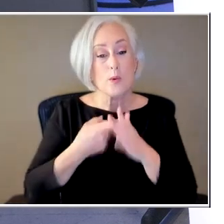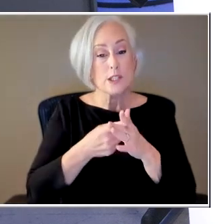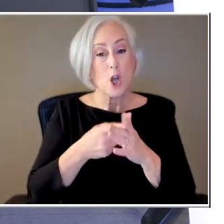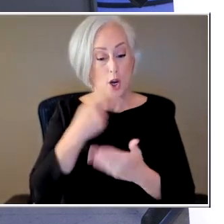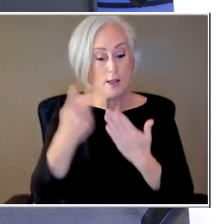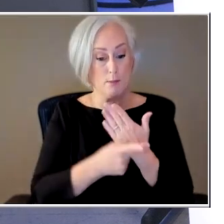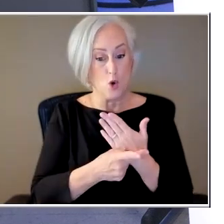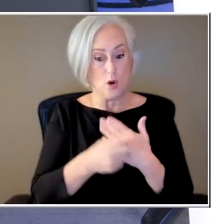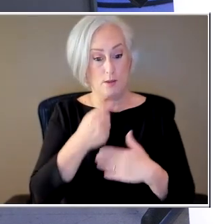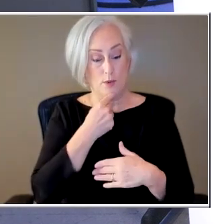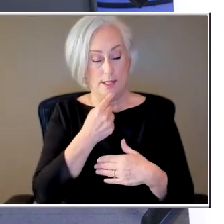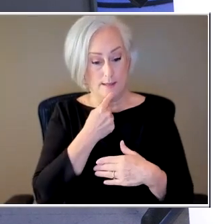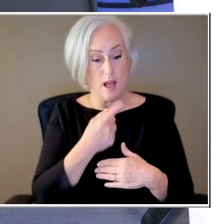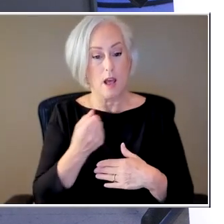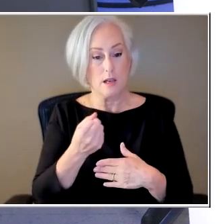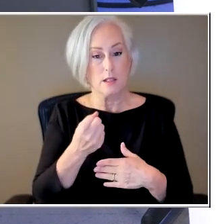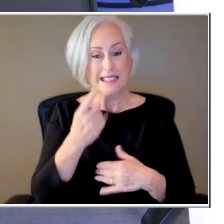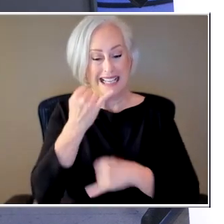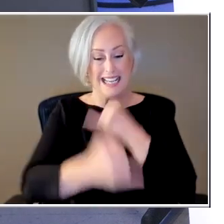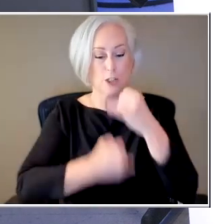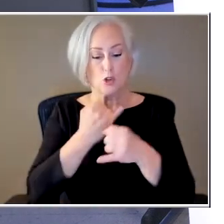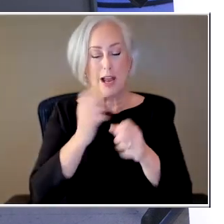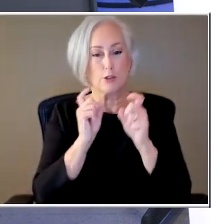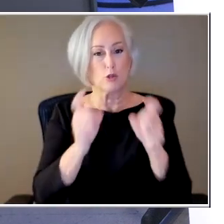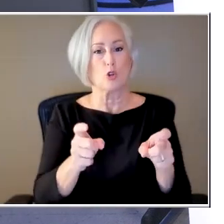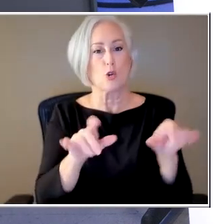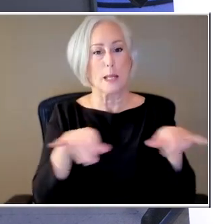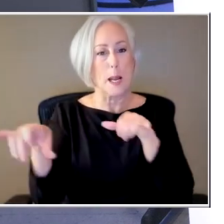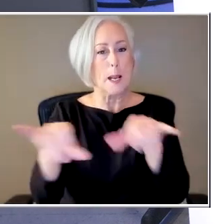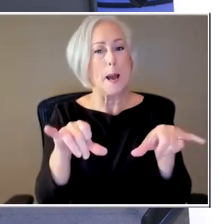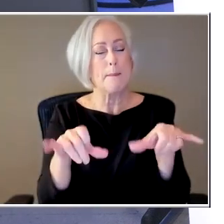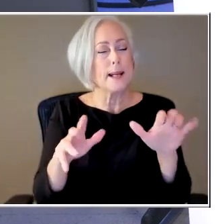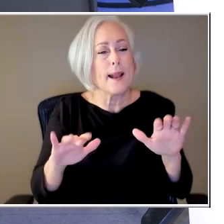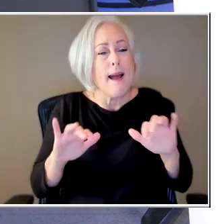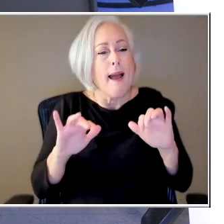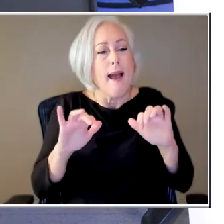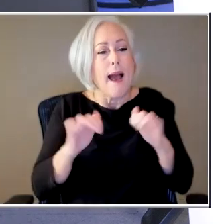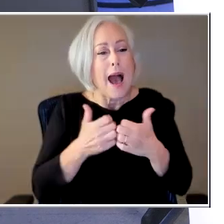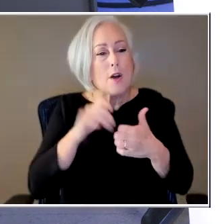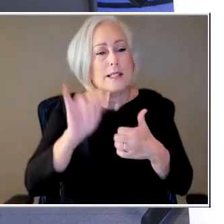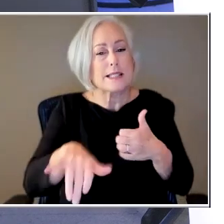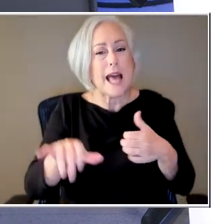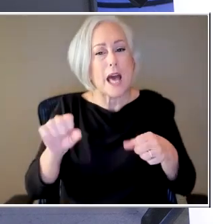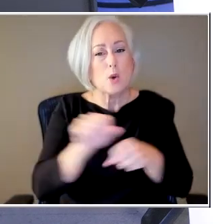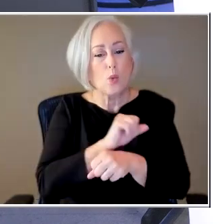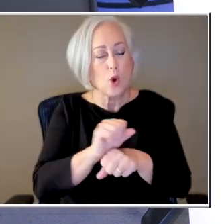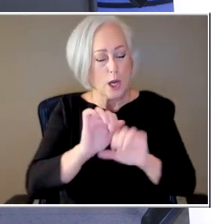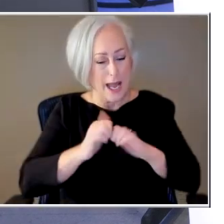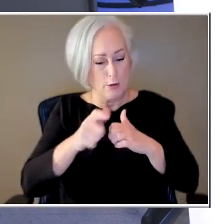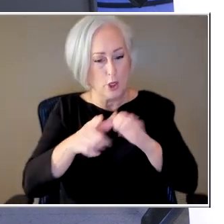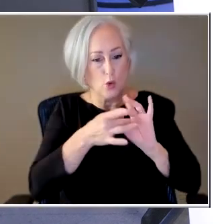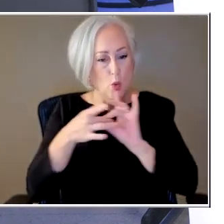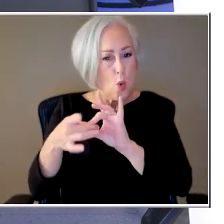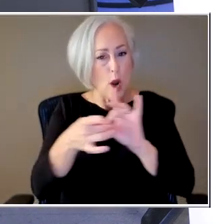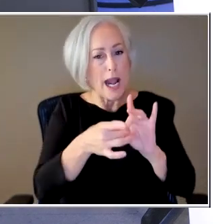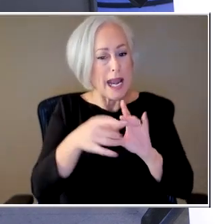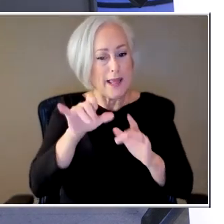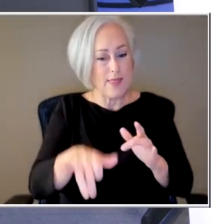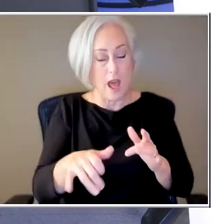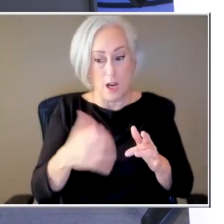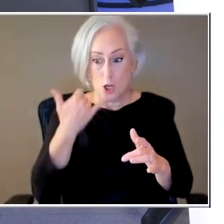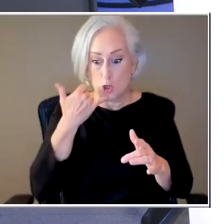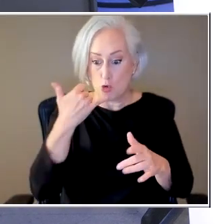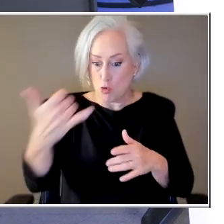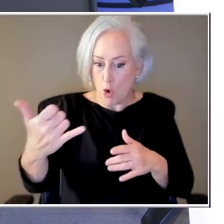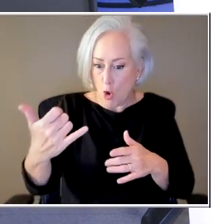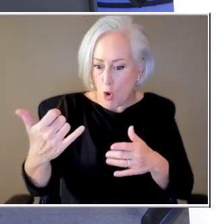is quite common. Mindy, how is an international donation coordinated? I mean, what do these phone calls look like? How quickly